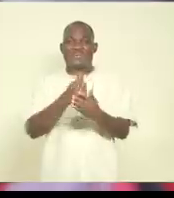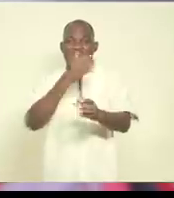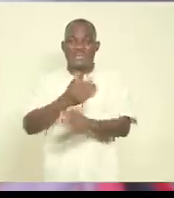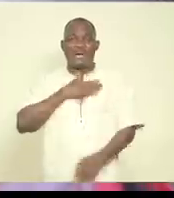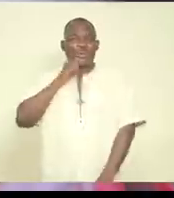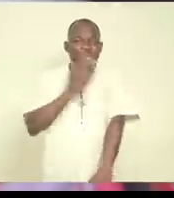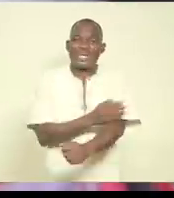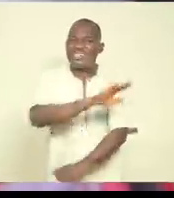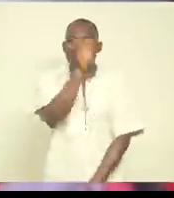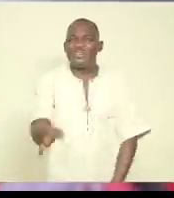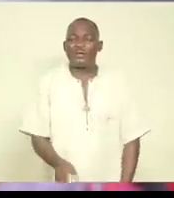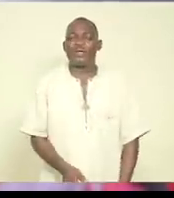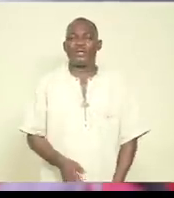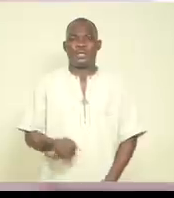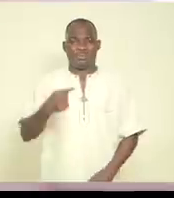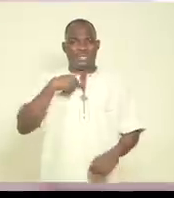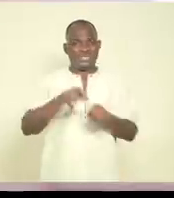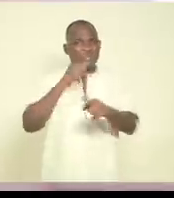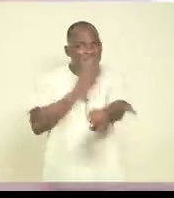She's my daughter too, remember?